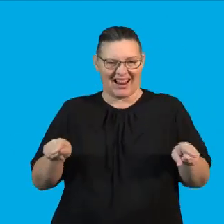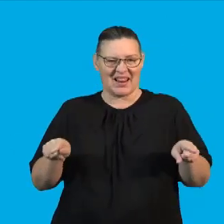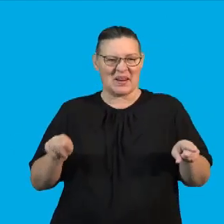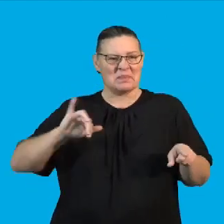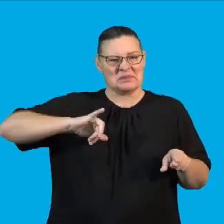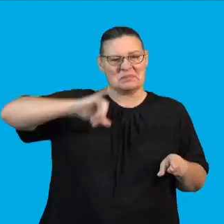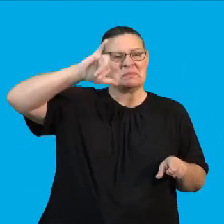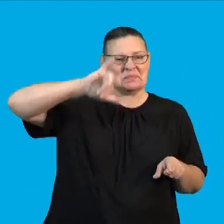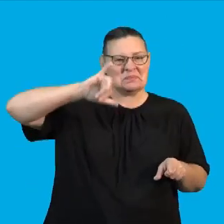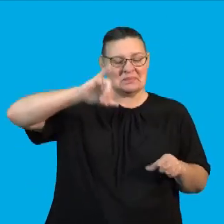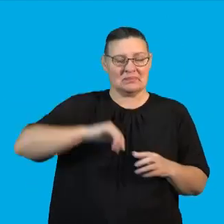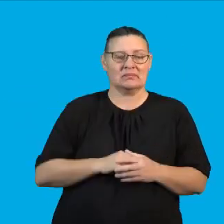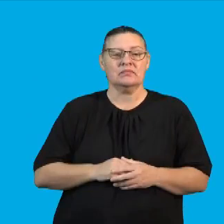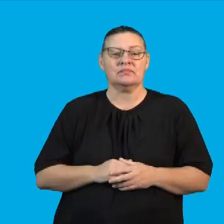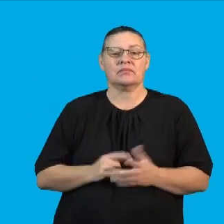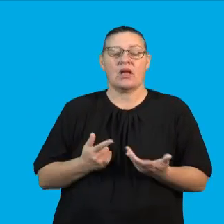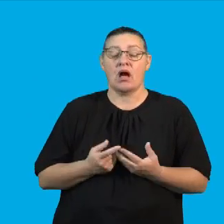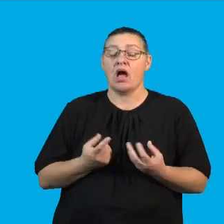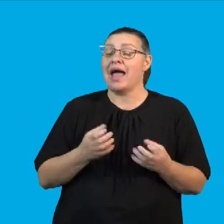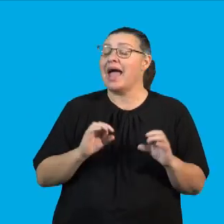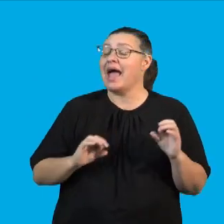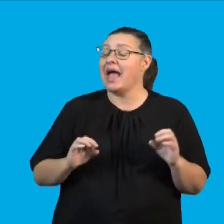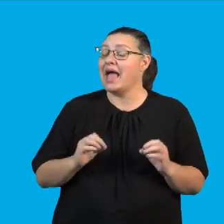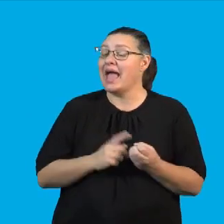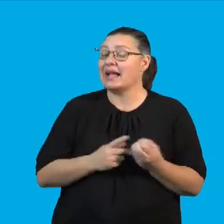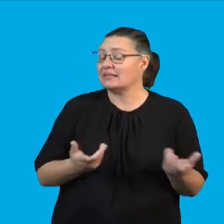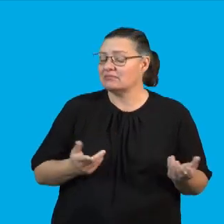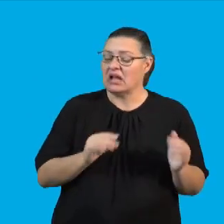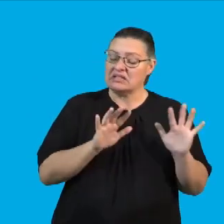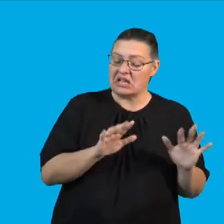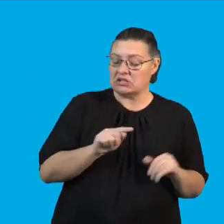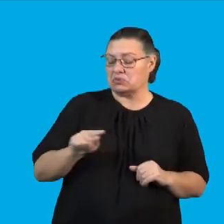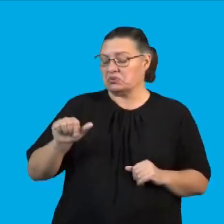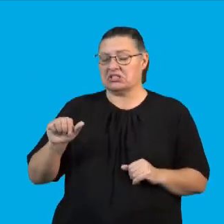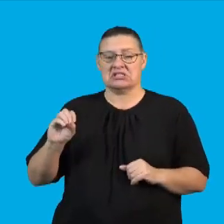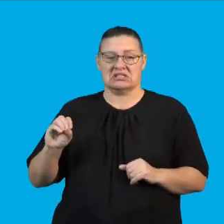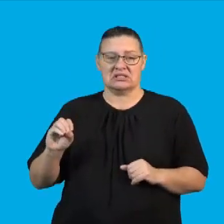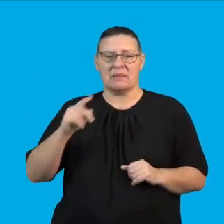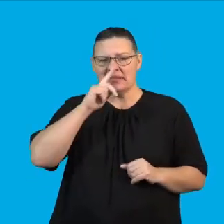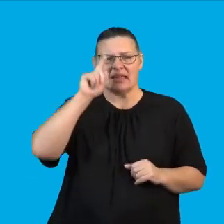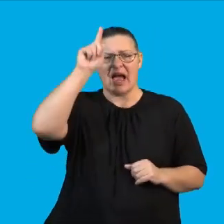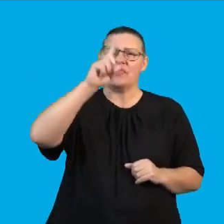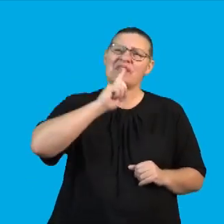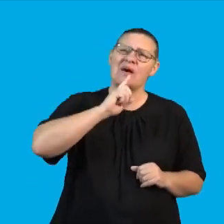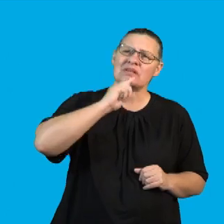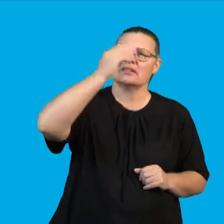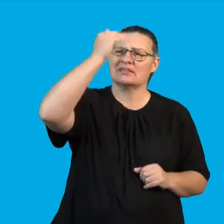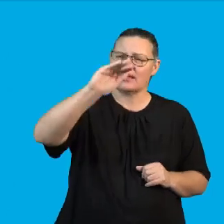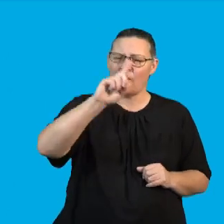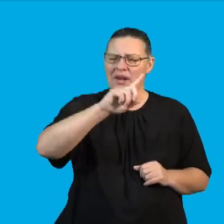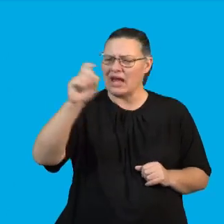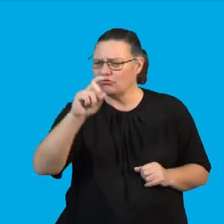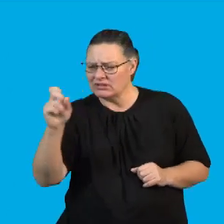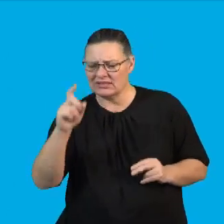two possibilities. And let's check the number of eggs. 10 to 60. Can you see this decrease in